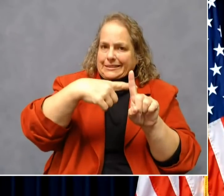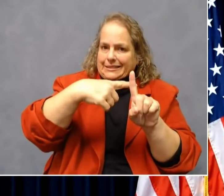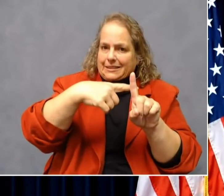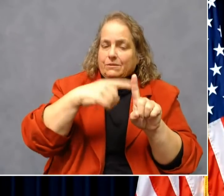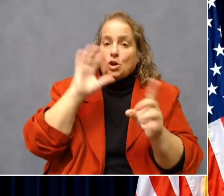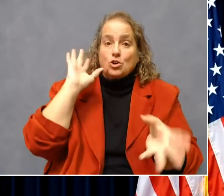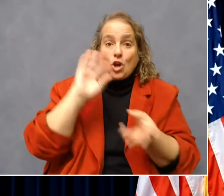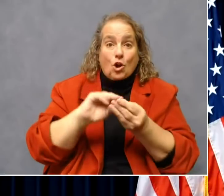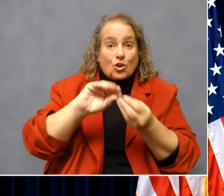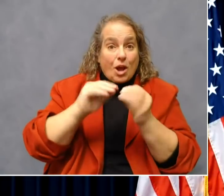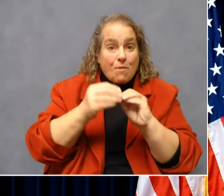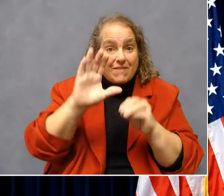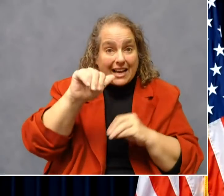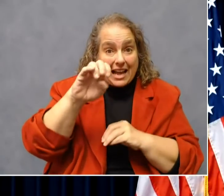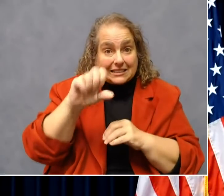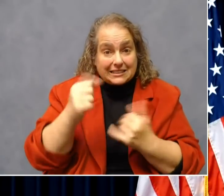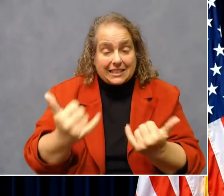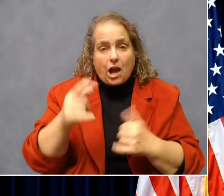now